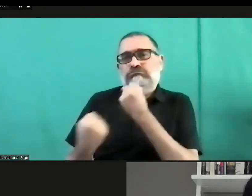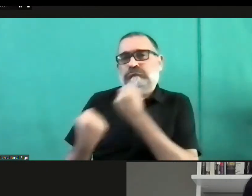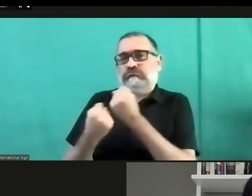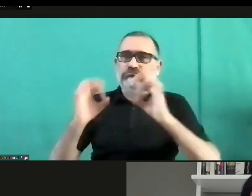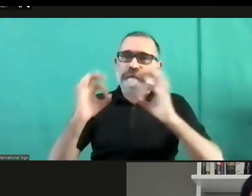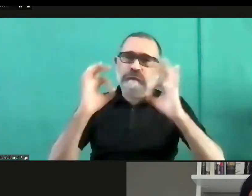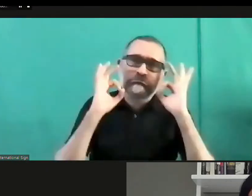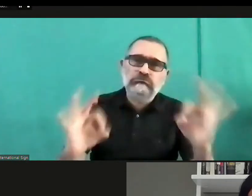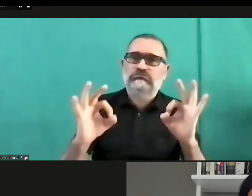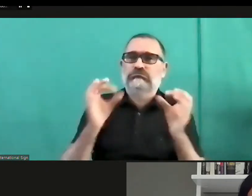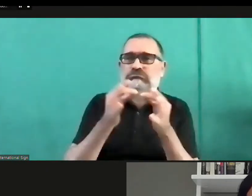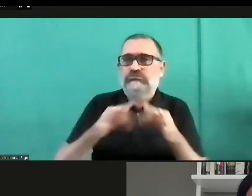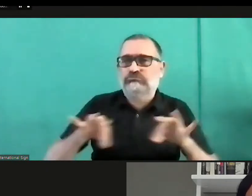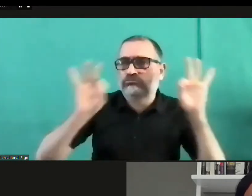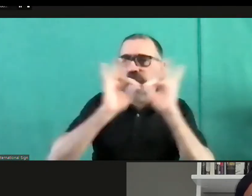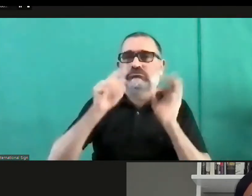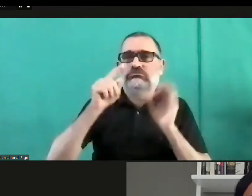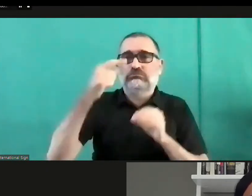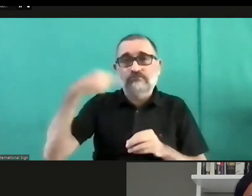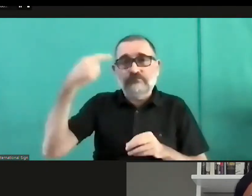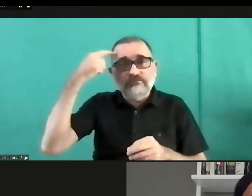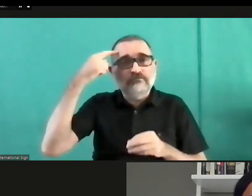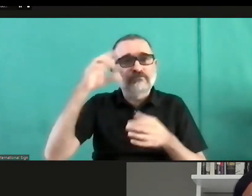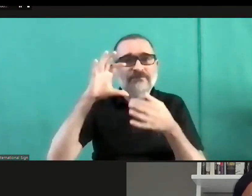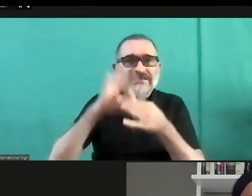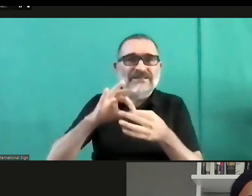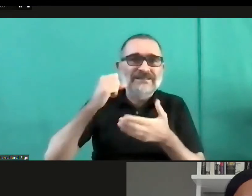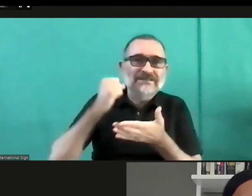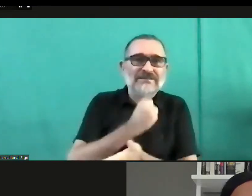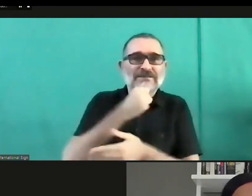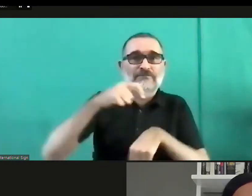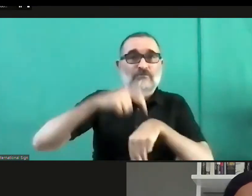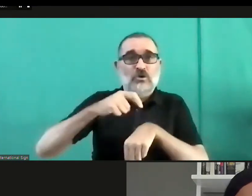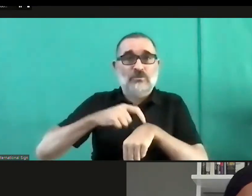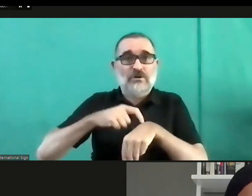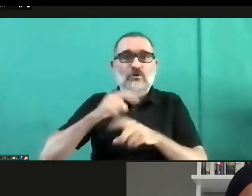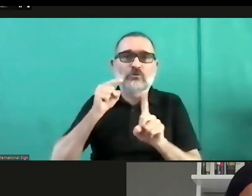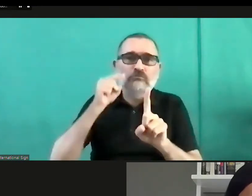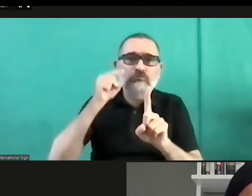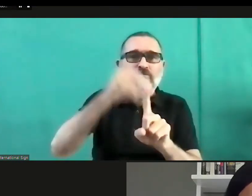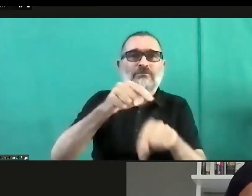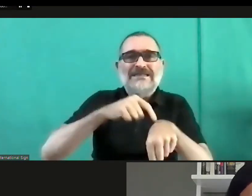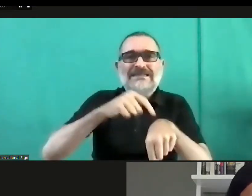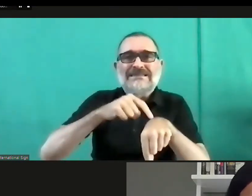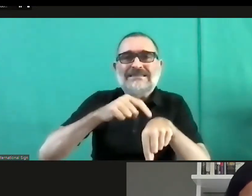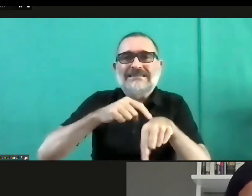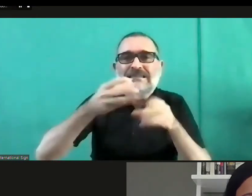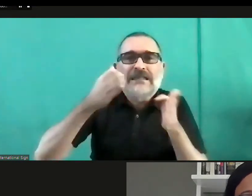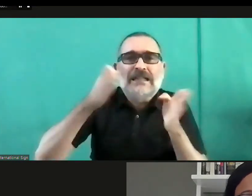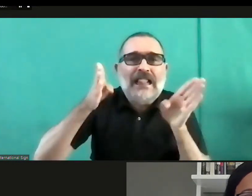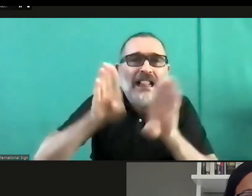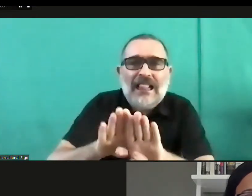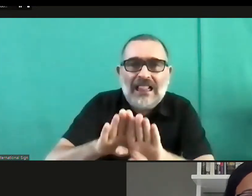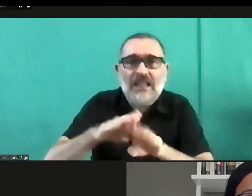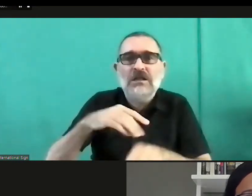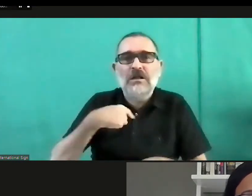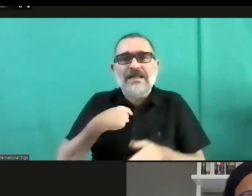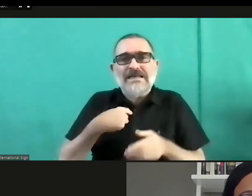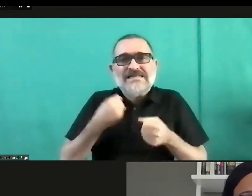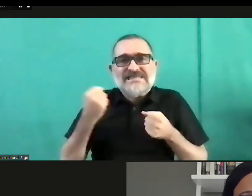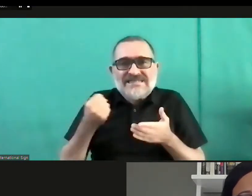on tobacco, on alcohol, on civil society's rules, on tax laws,